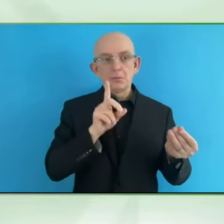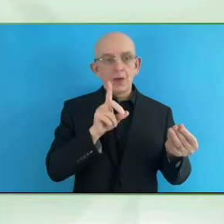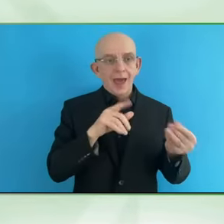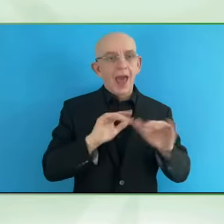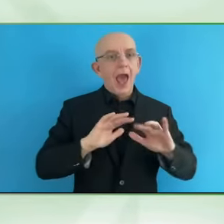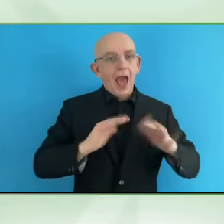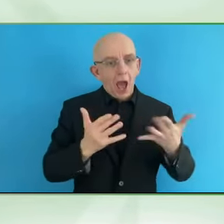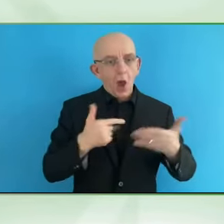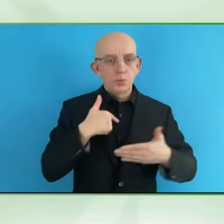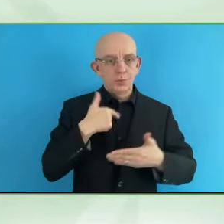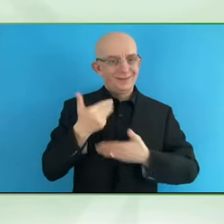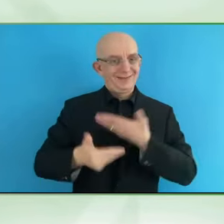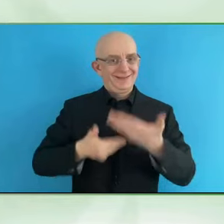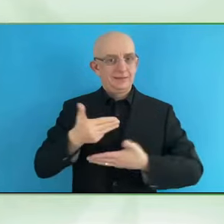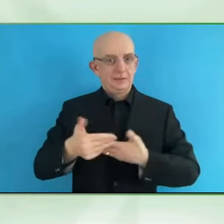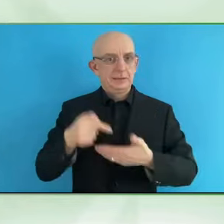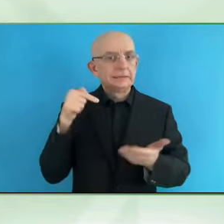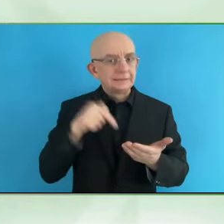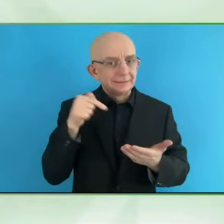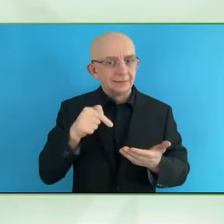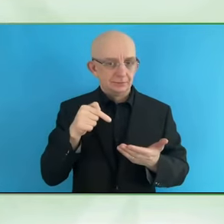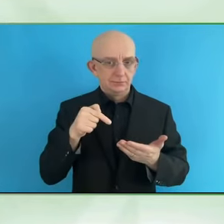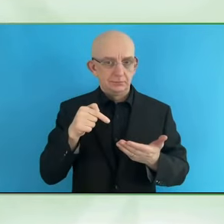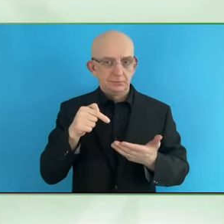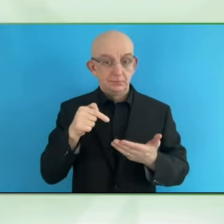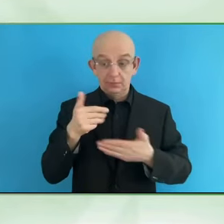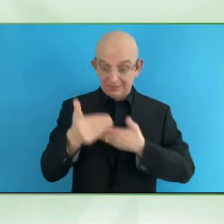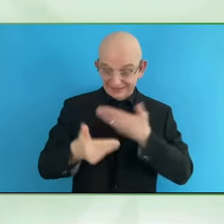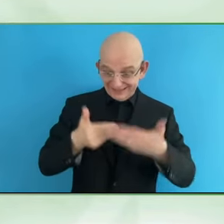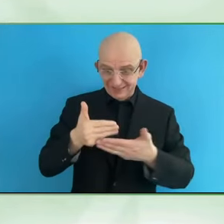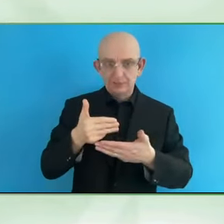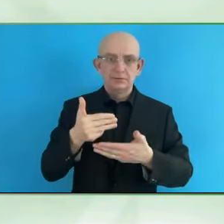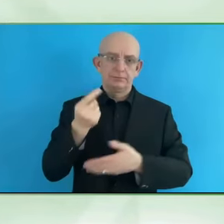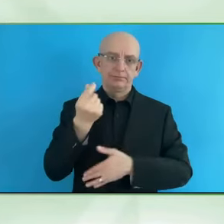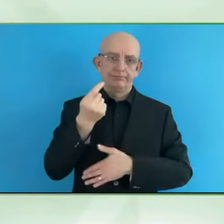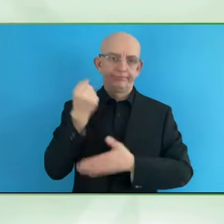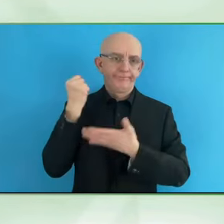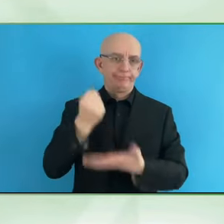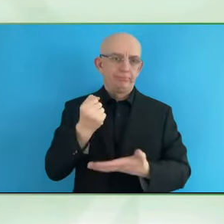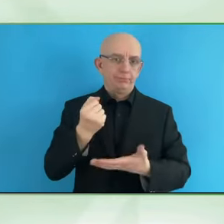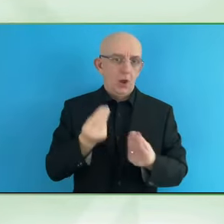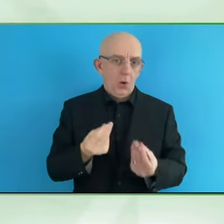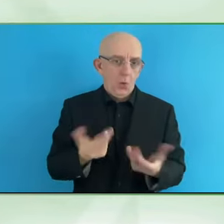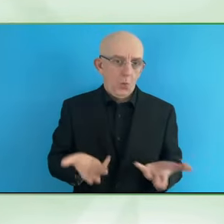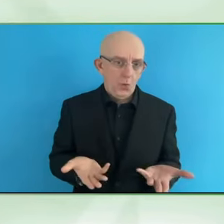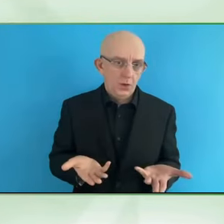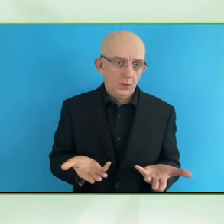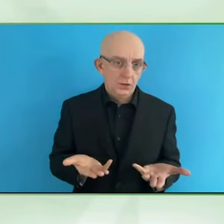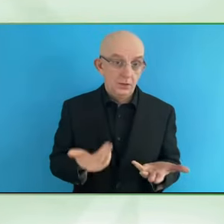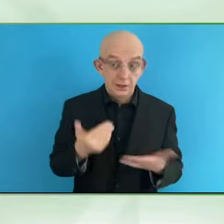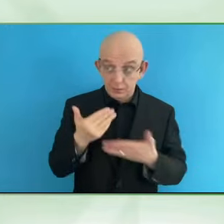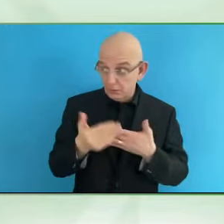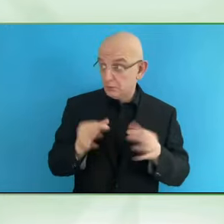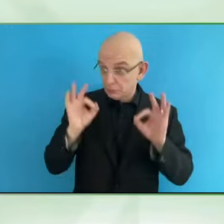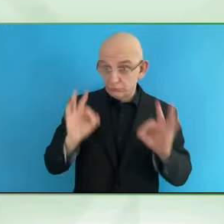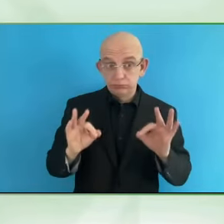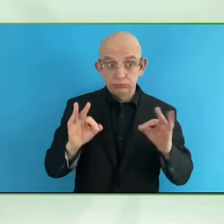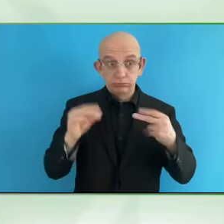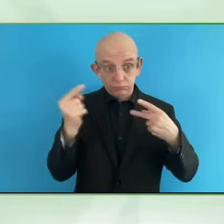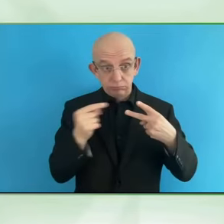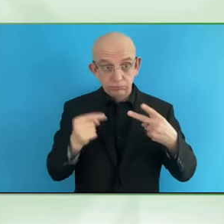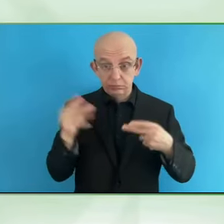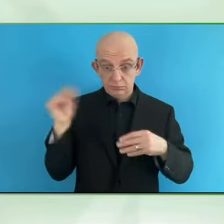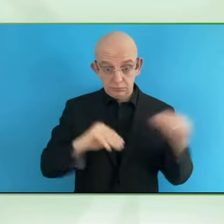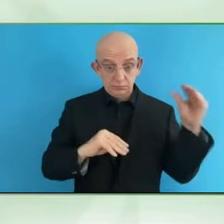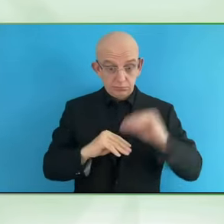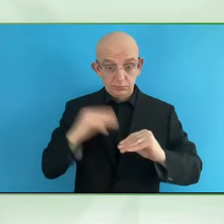back into the policy loop? And I want to make a little pause on how it is funded. And I want to refer